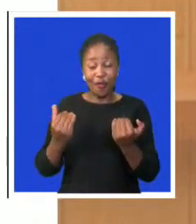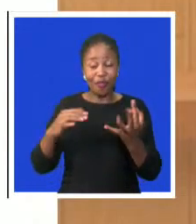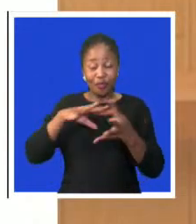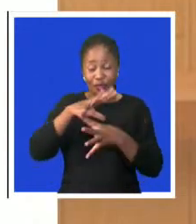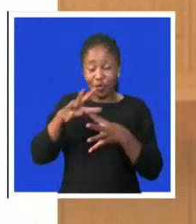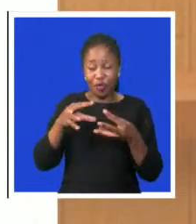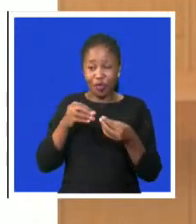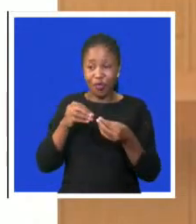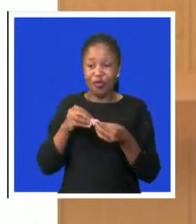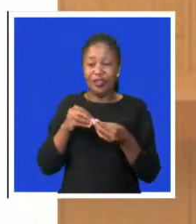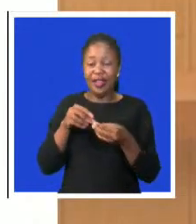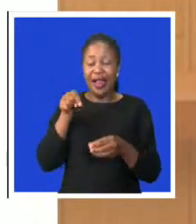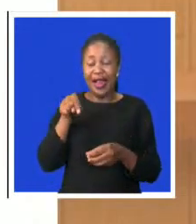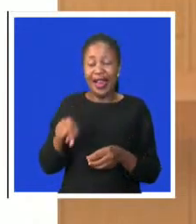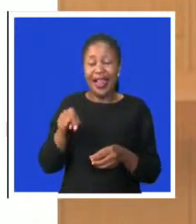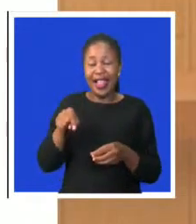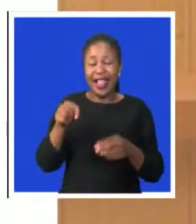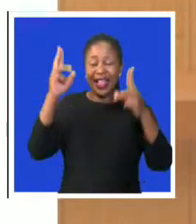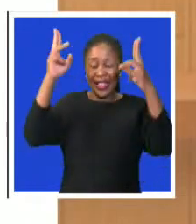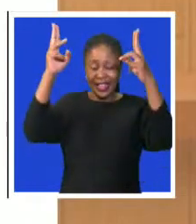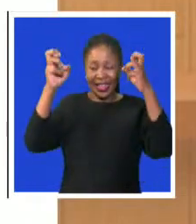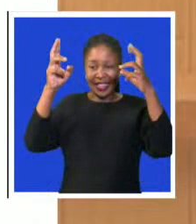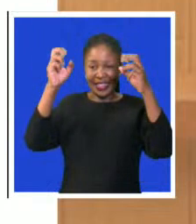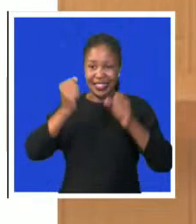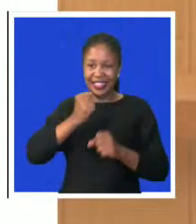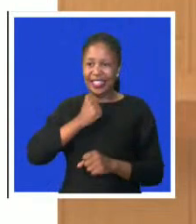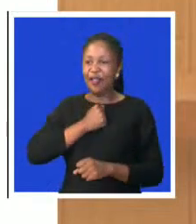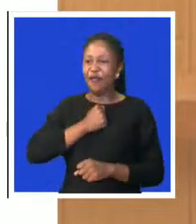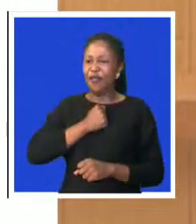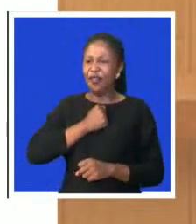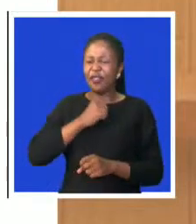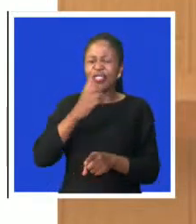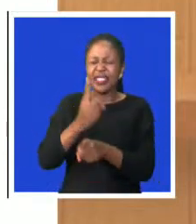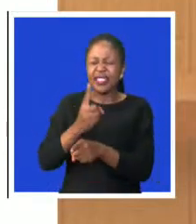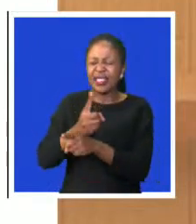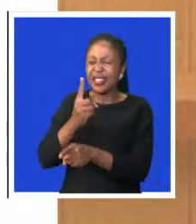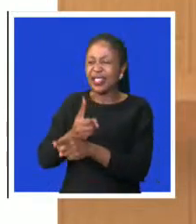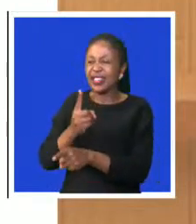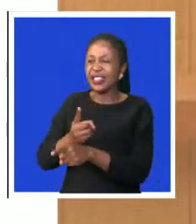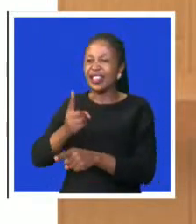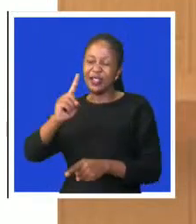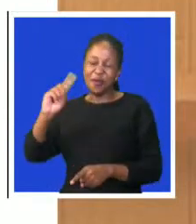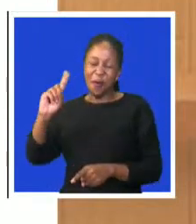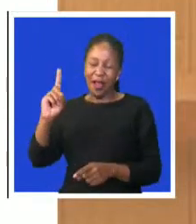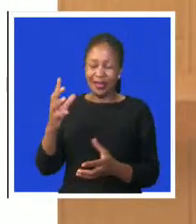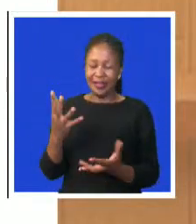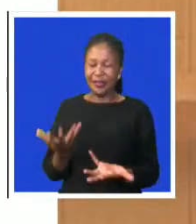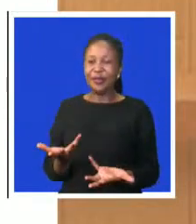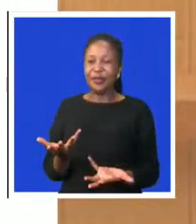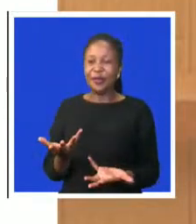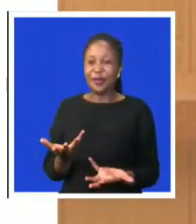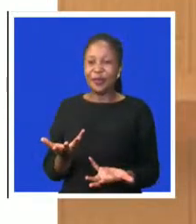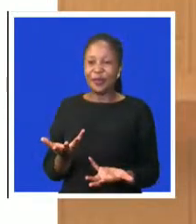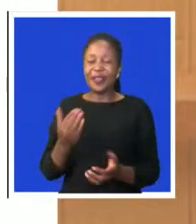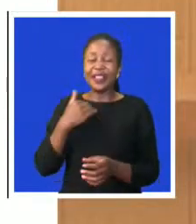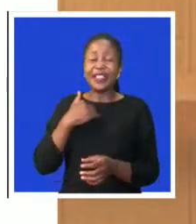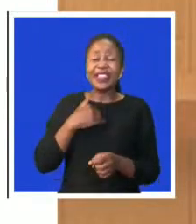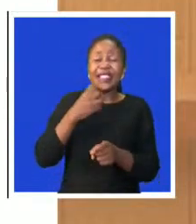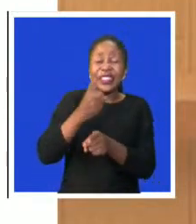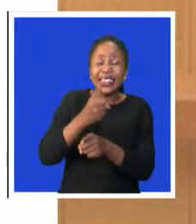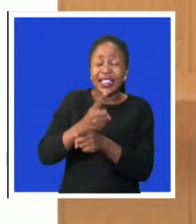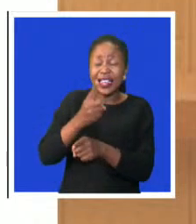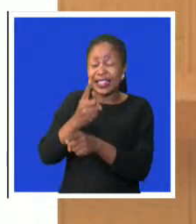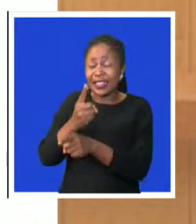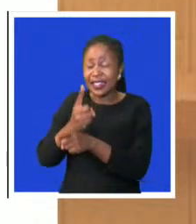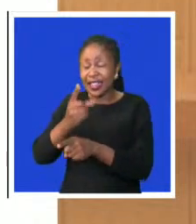our lesson, we talked about Roman rule in Palestine at the time of Jesus. We also looked